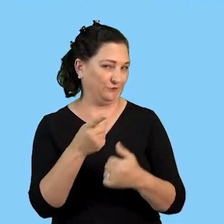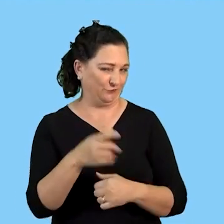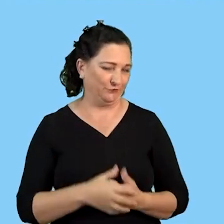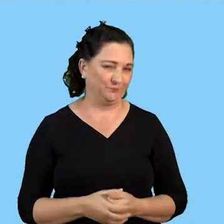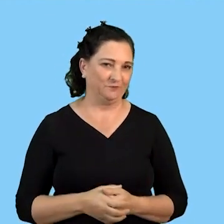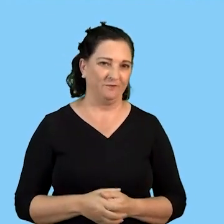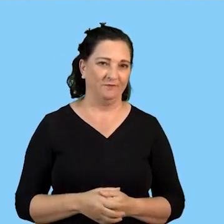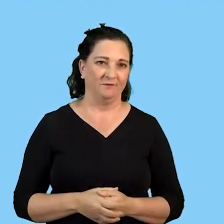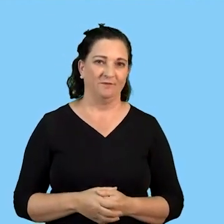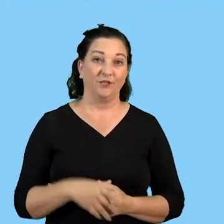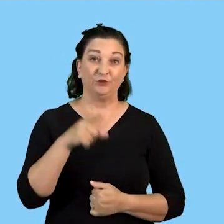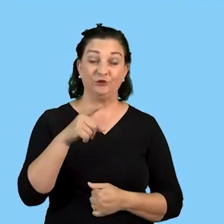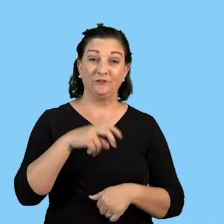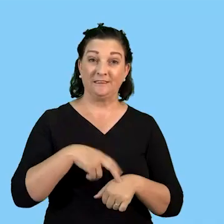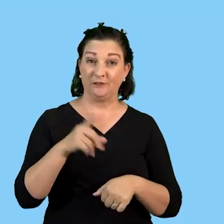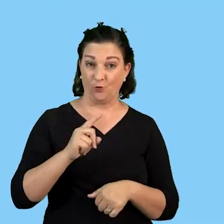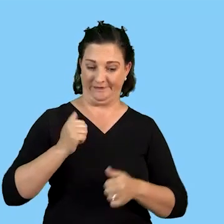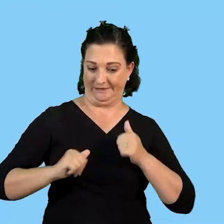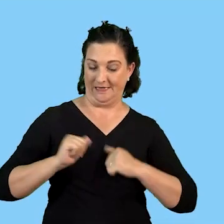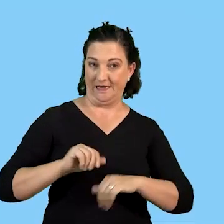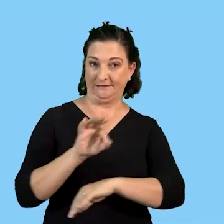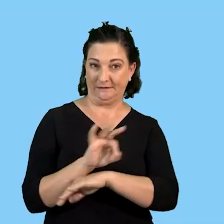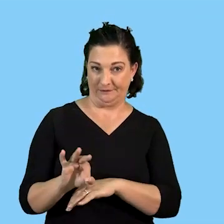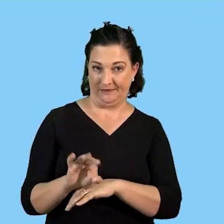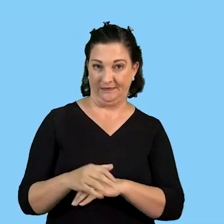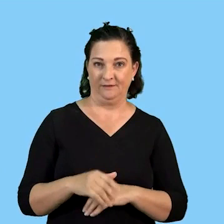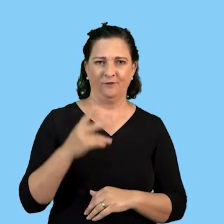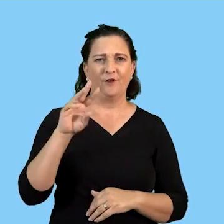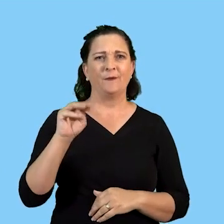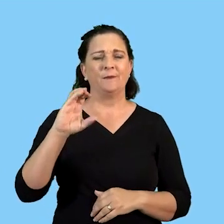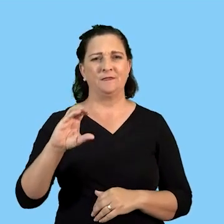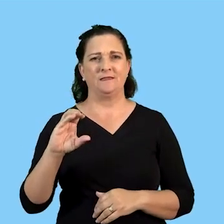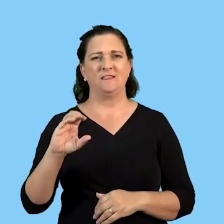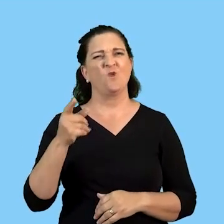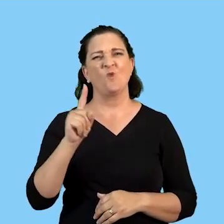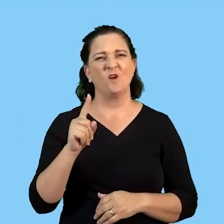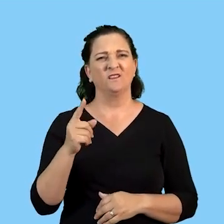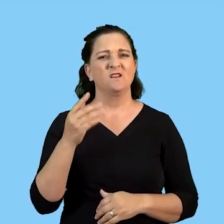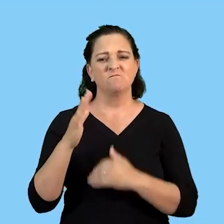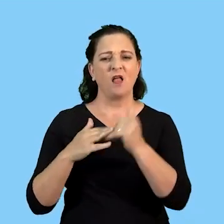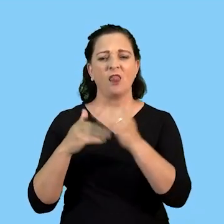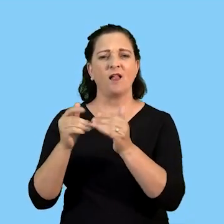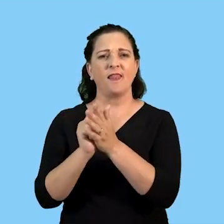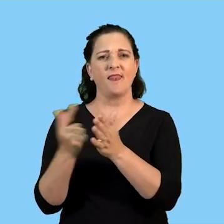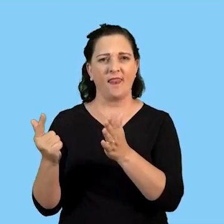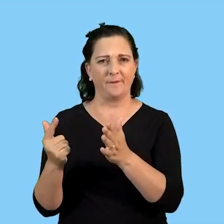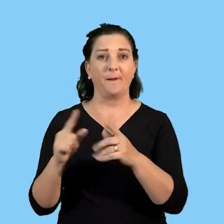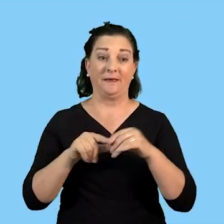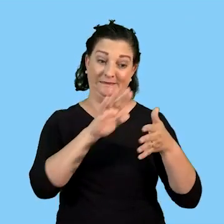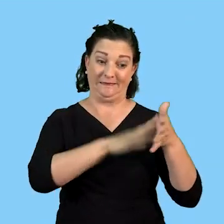challenge that I'm giving you. You need to draw up an action plan that MC will follow when building a